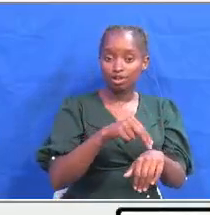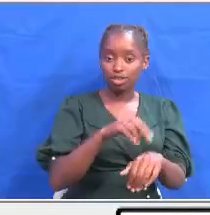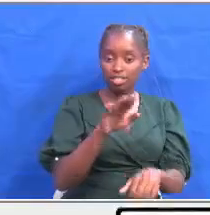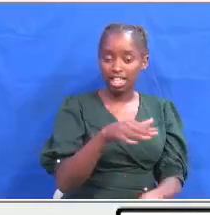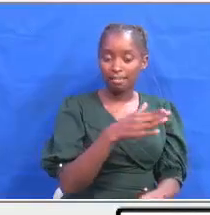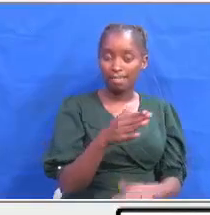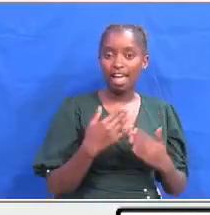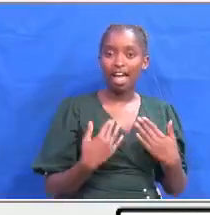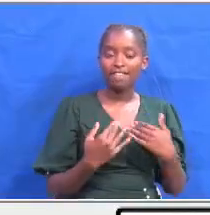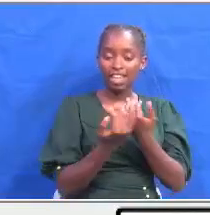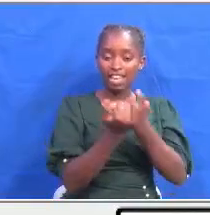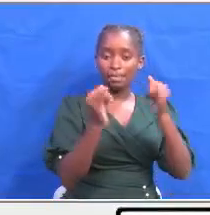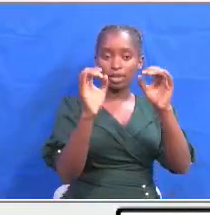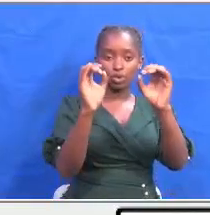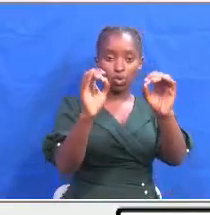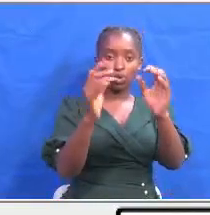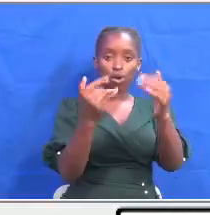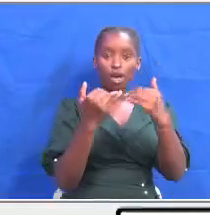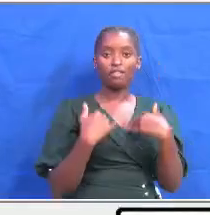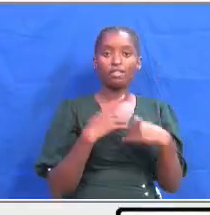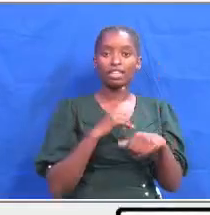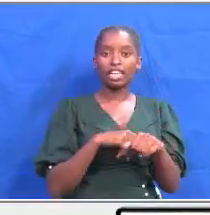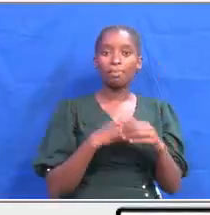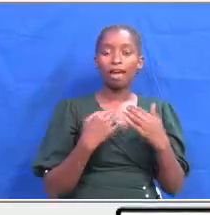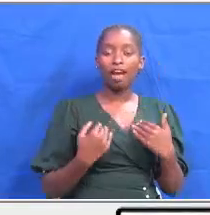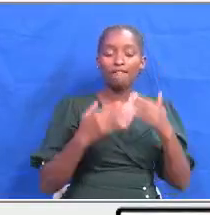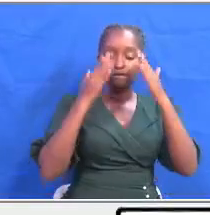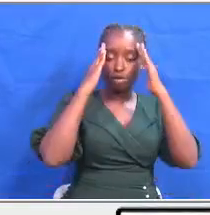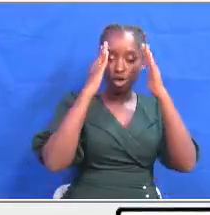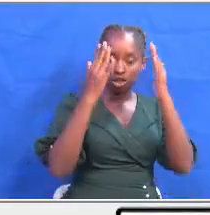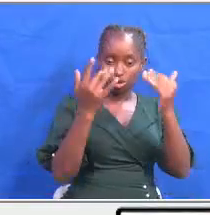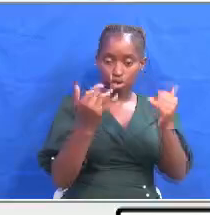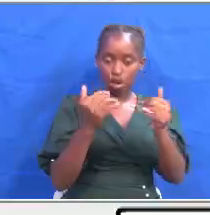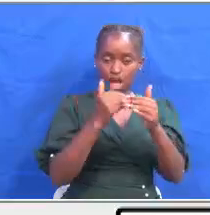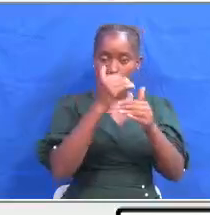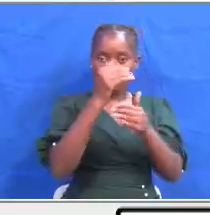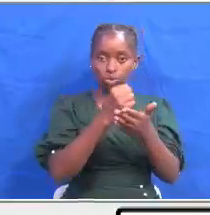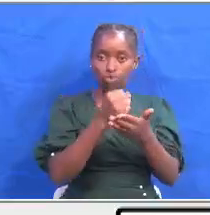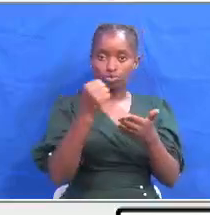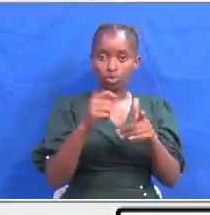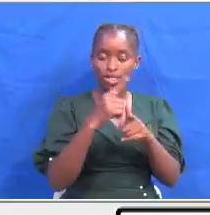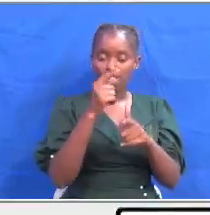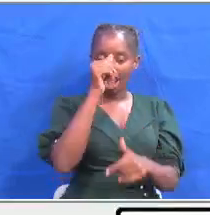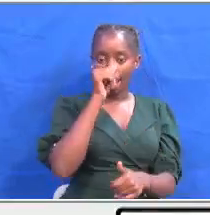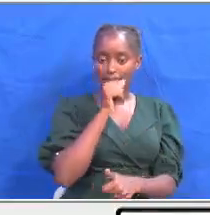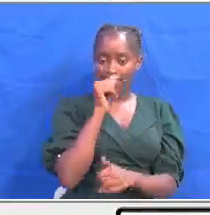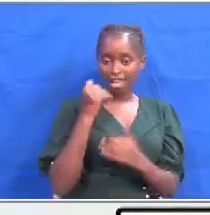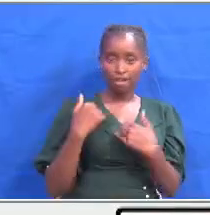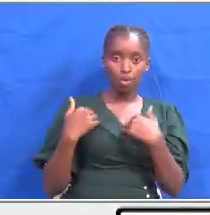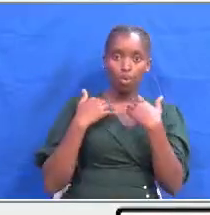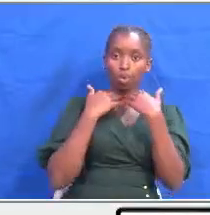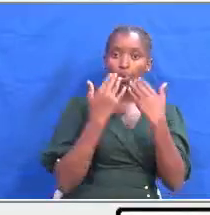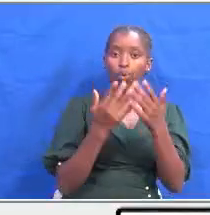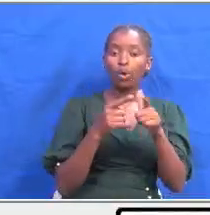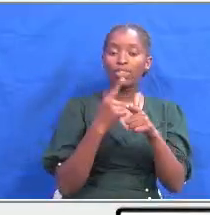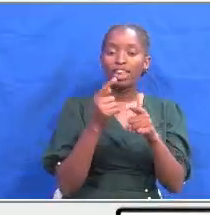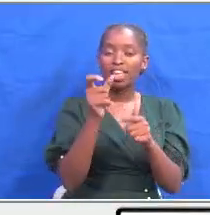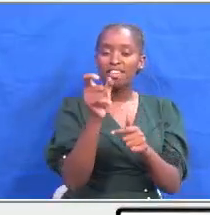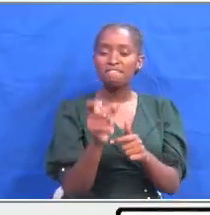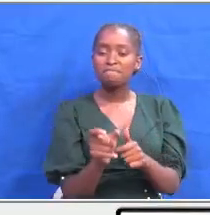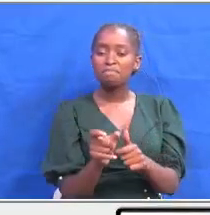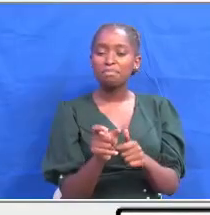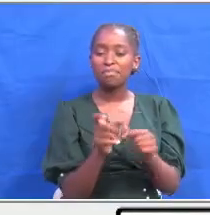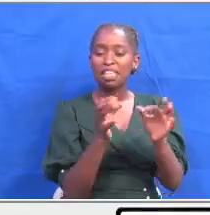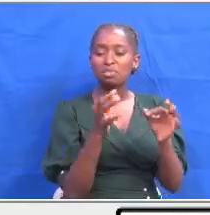was not independent. So, when it comes to now, after impeachment, and there is no IEBC, if somebody was so worried about the